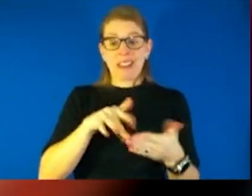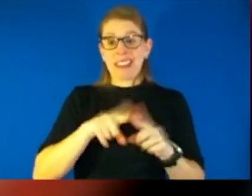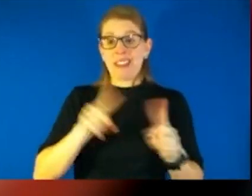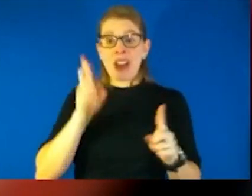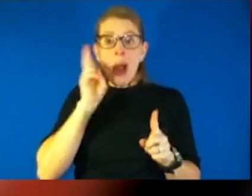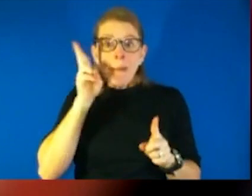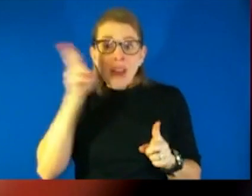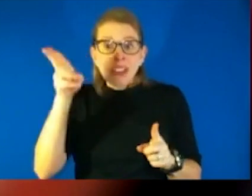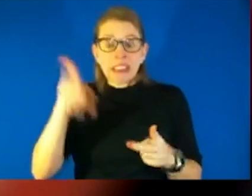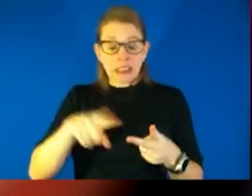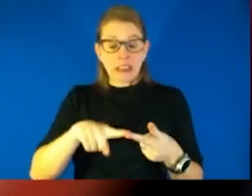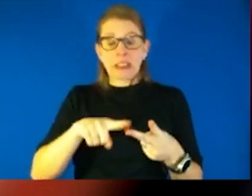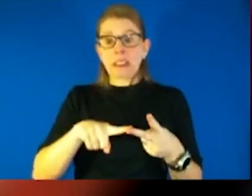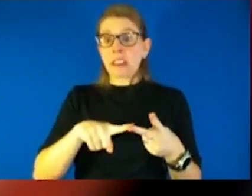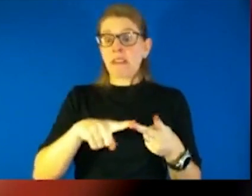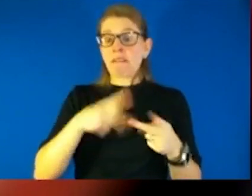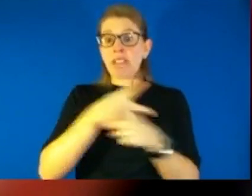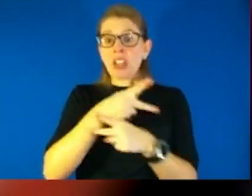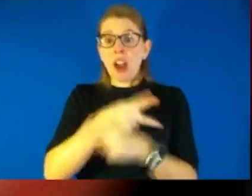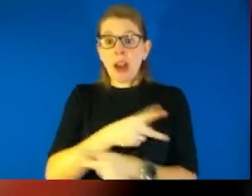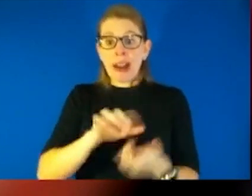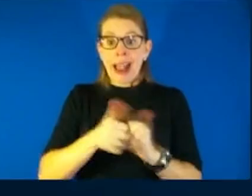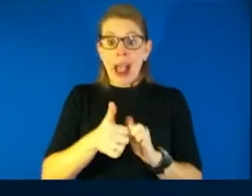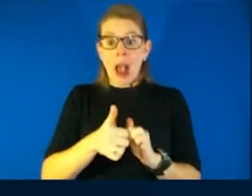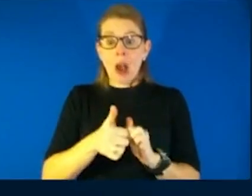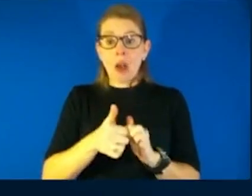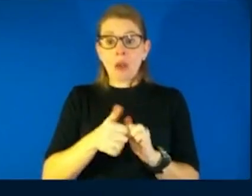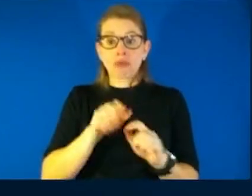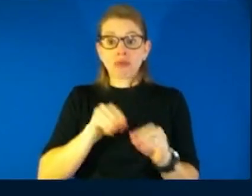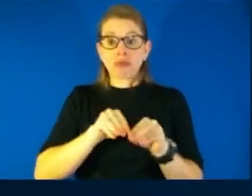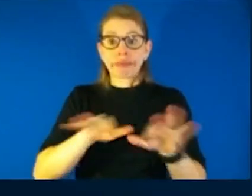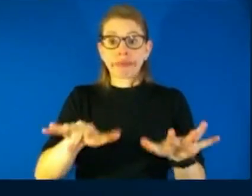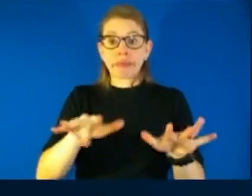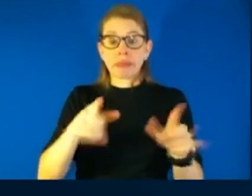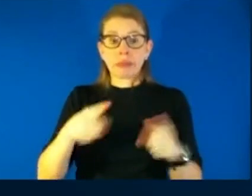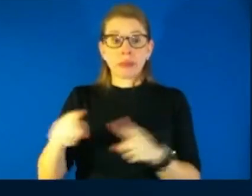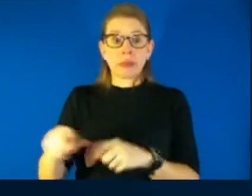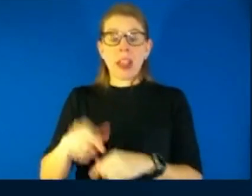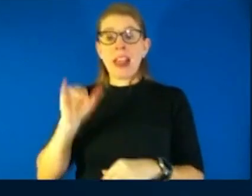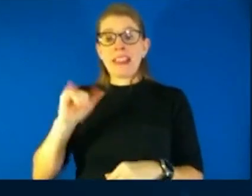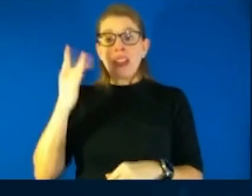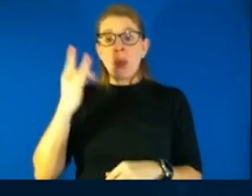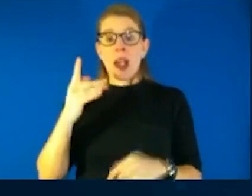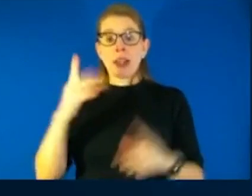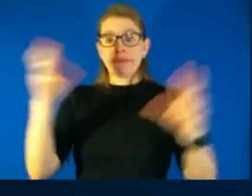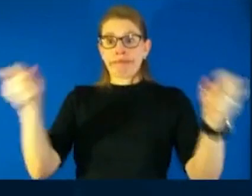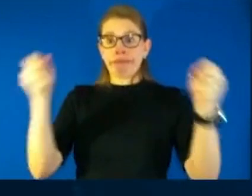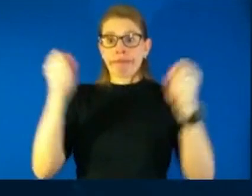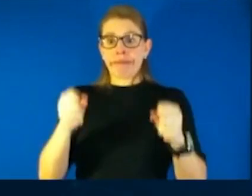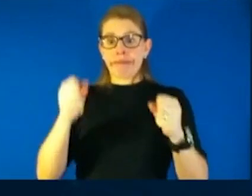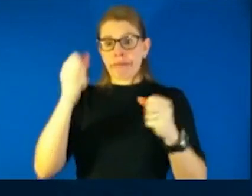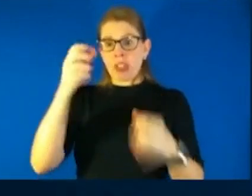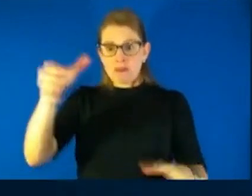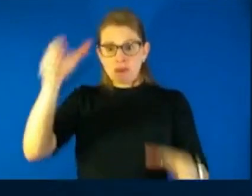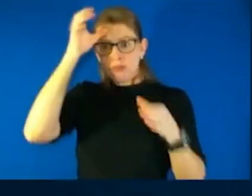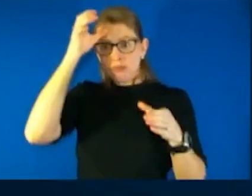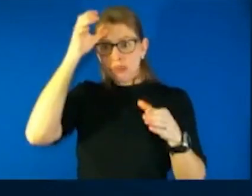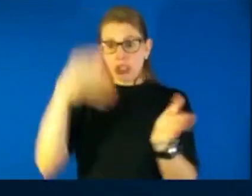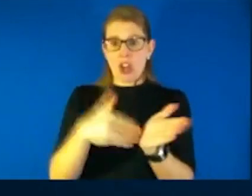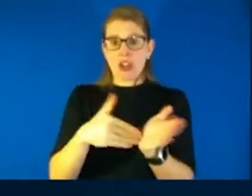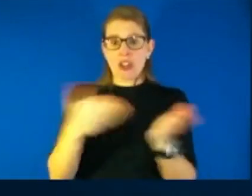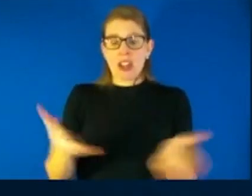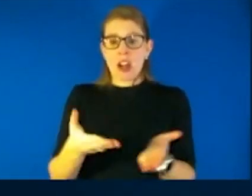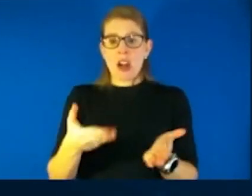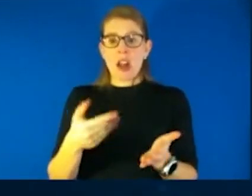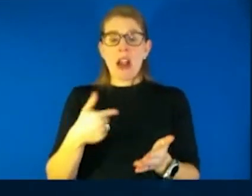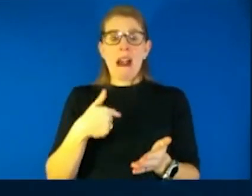to figure out how this happens. Okay, this is why we bring you super smart doctors on here, because I'm here to ask the layman questions and